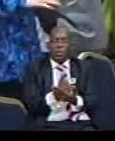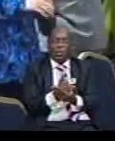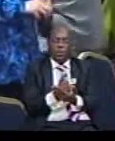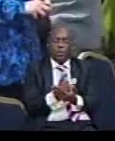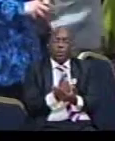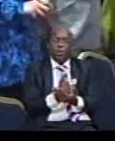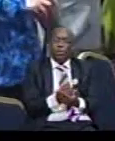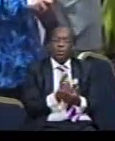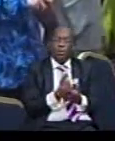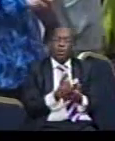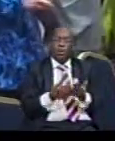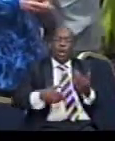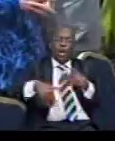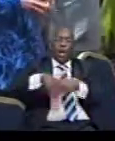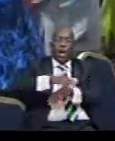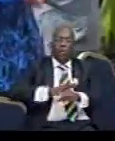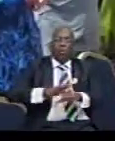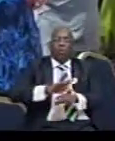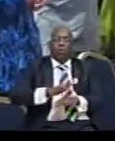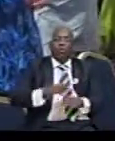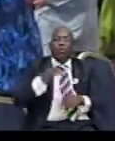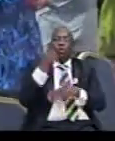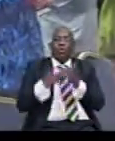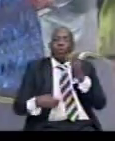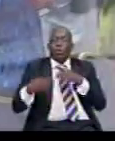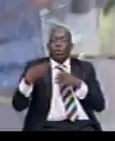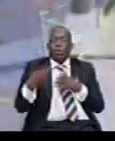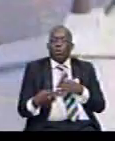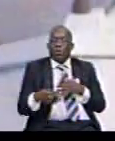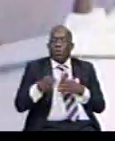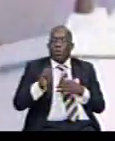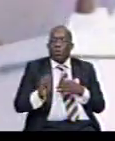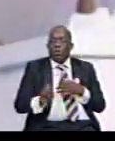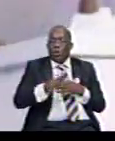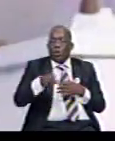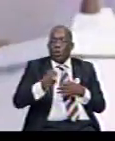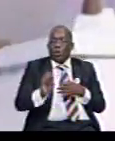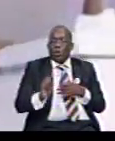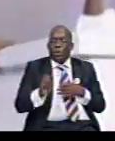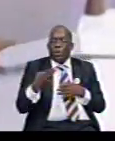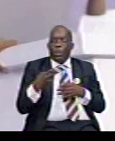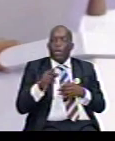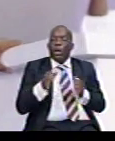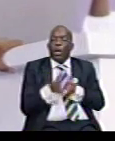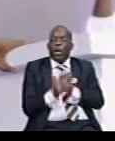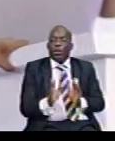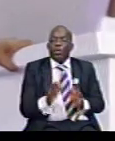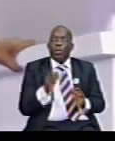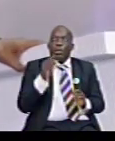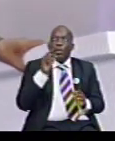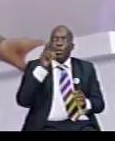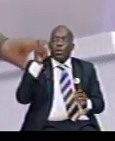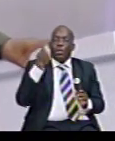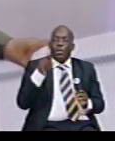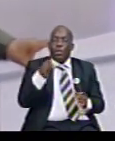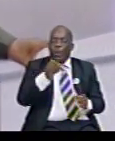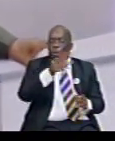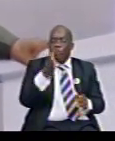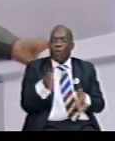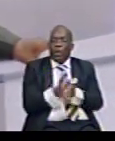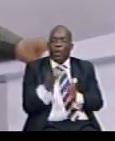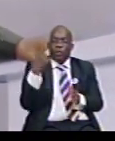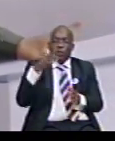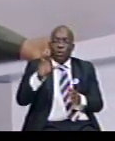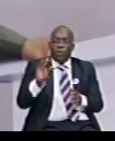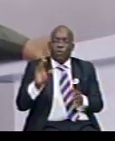Beyond what Ezekiah asked for, he wasn't asking for 15 years extra. God